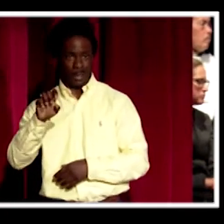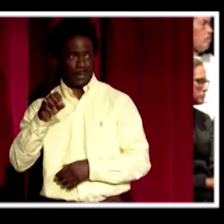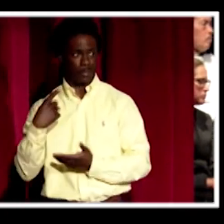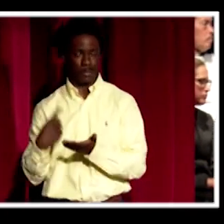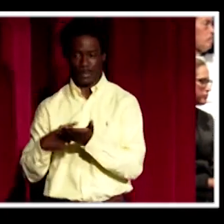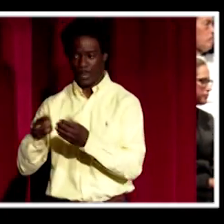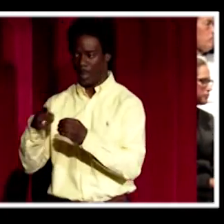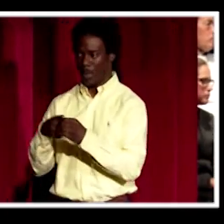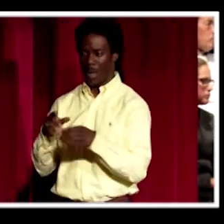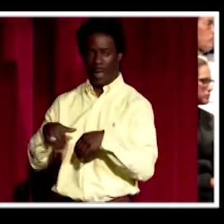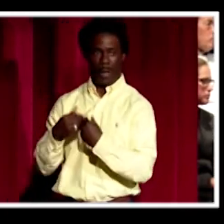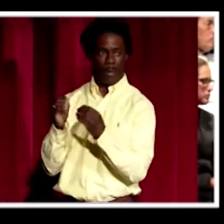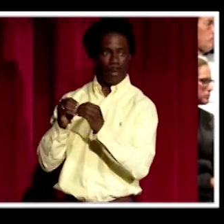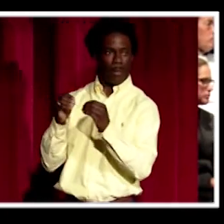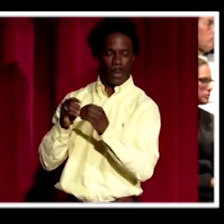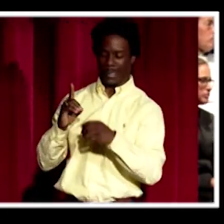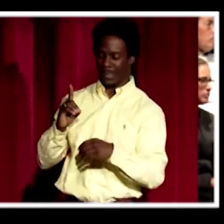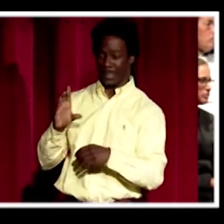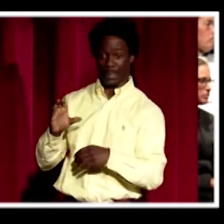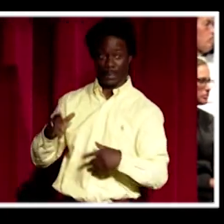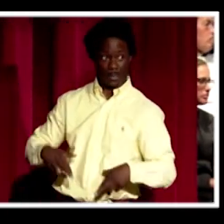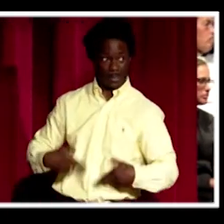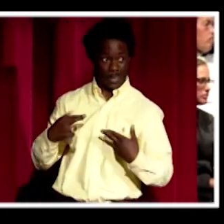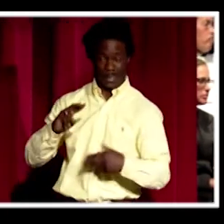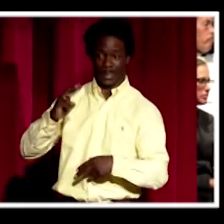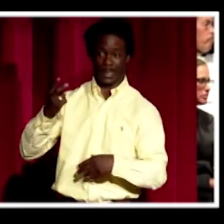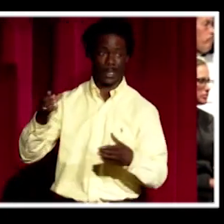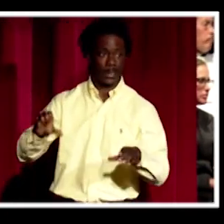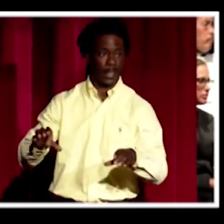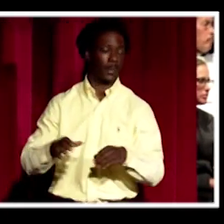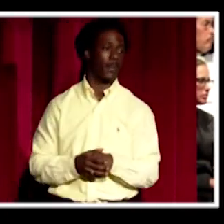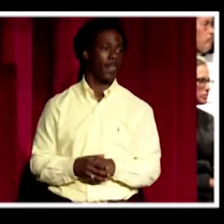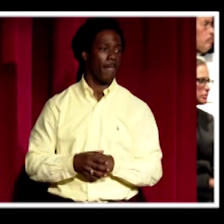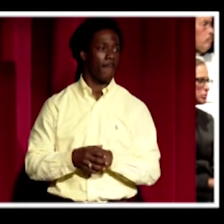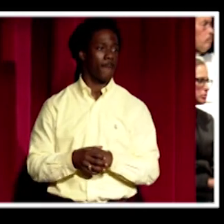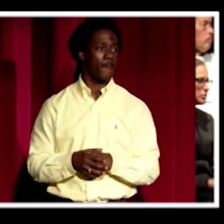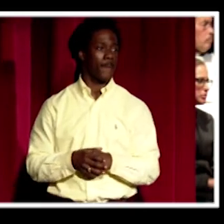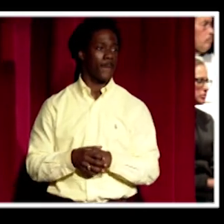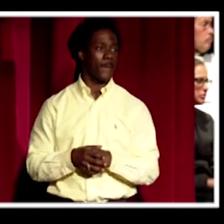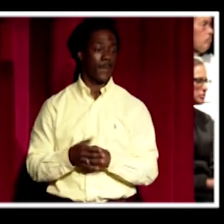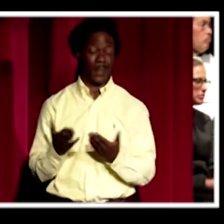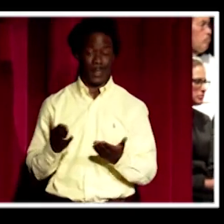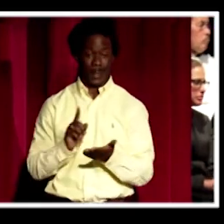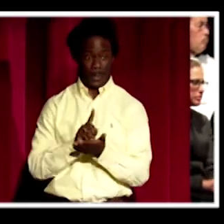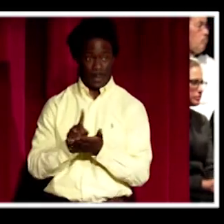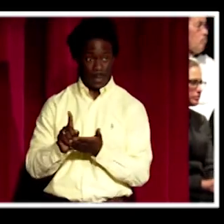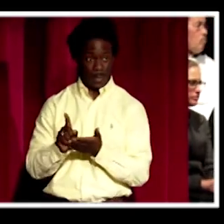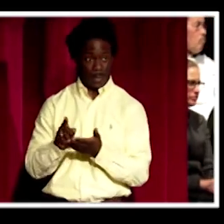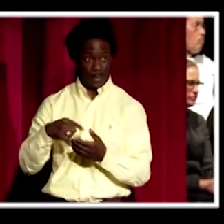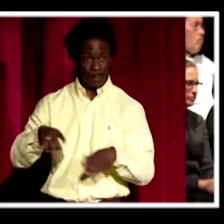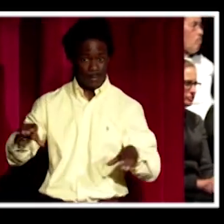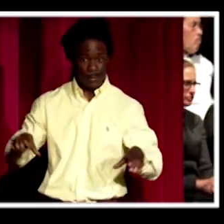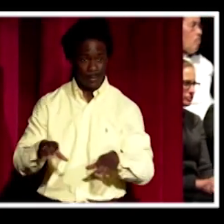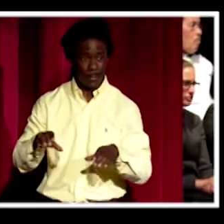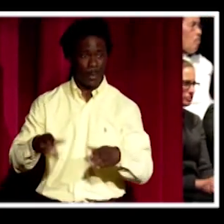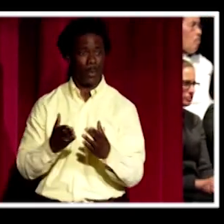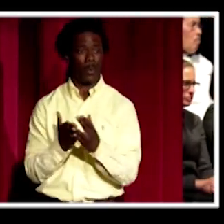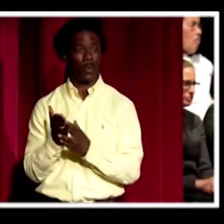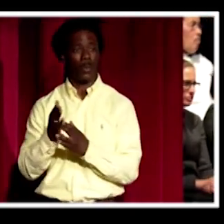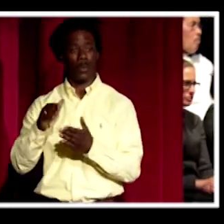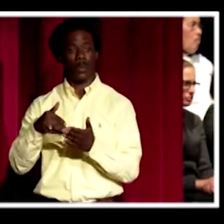give more DC residents a second chance? And as of this week, we're doing it through our